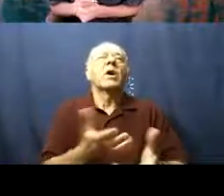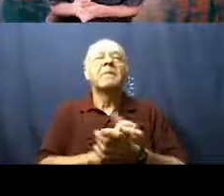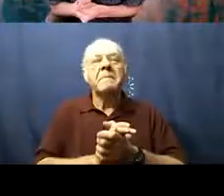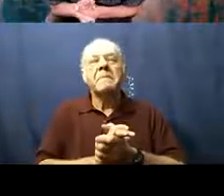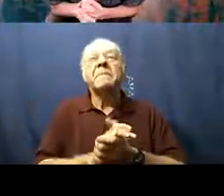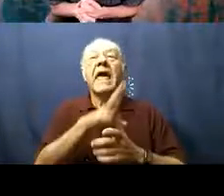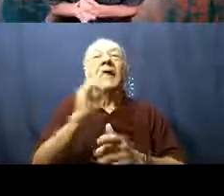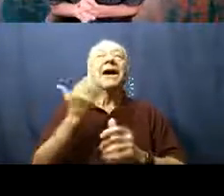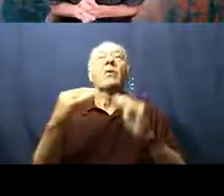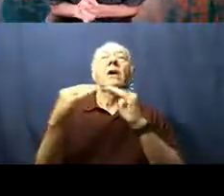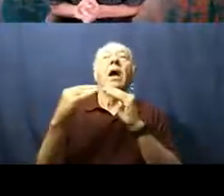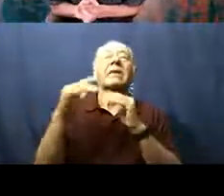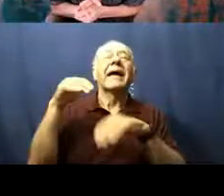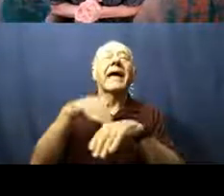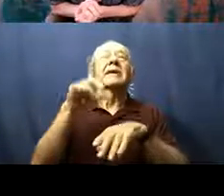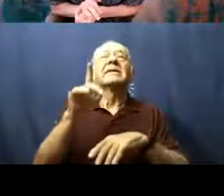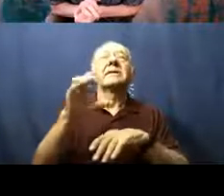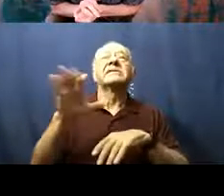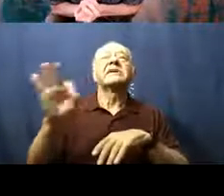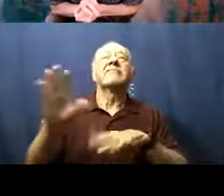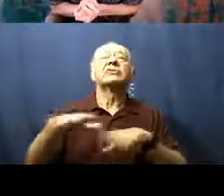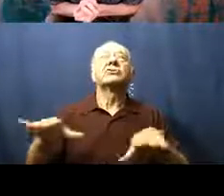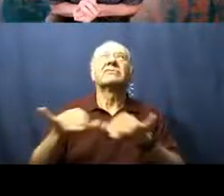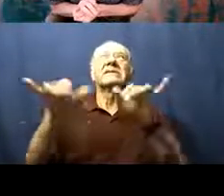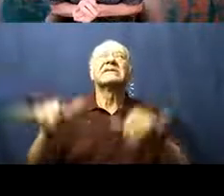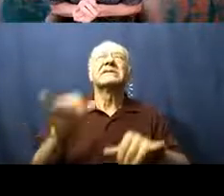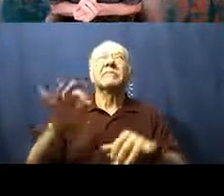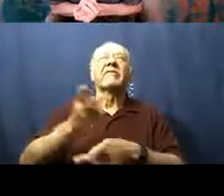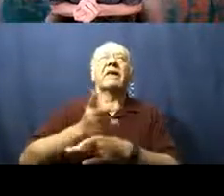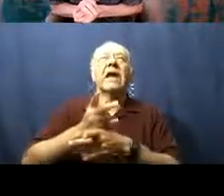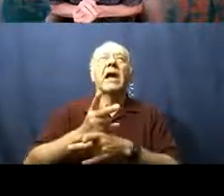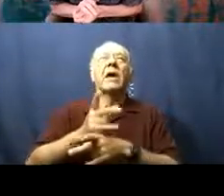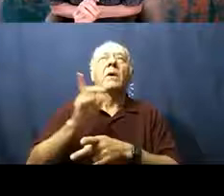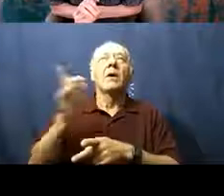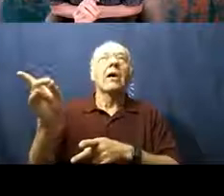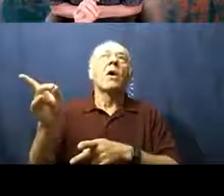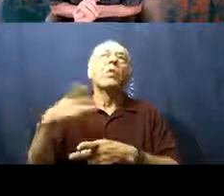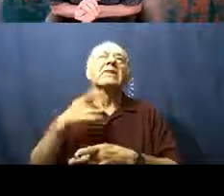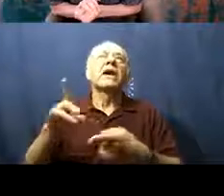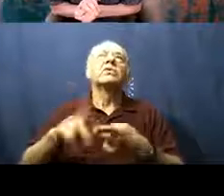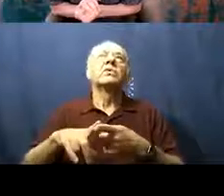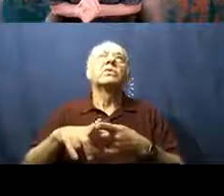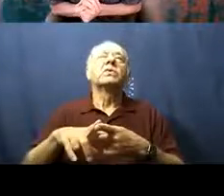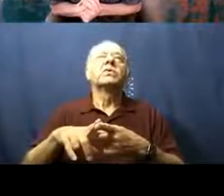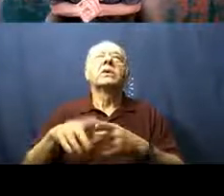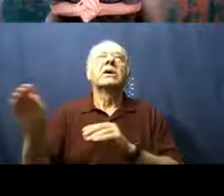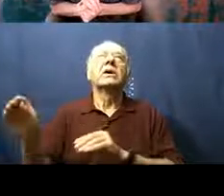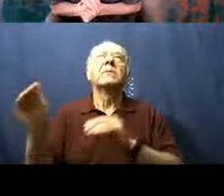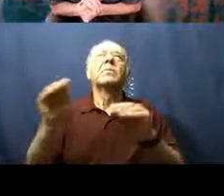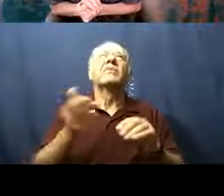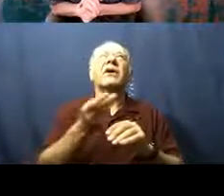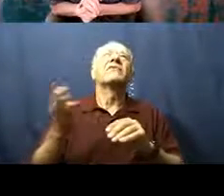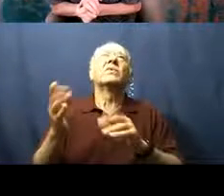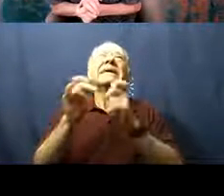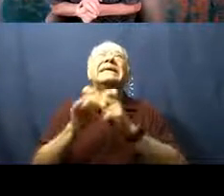the DCF, at the Children's System of Care, also would like to move a couple of